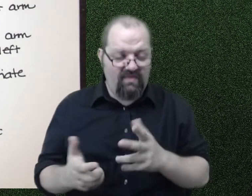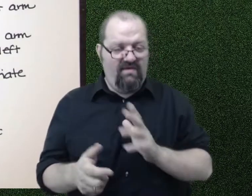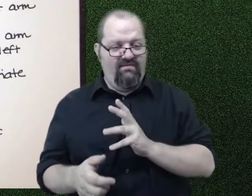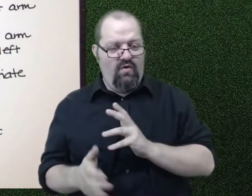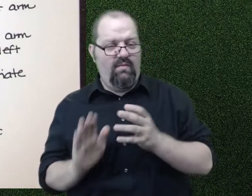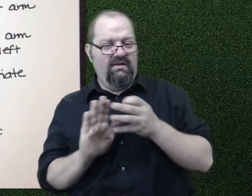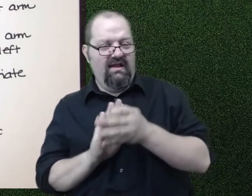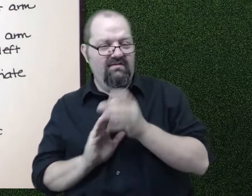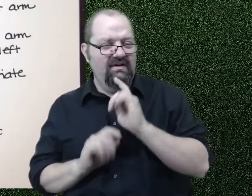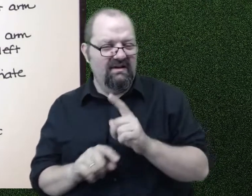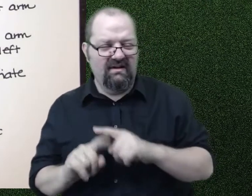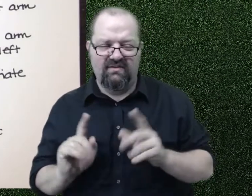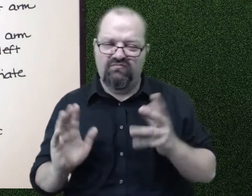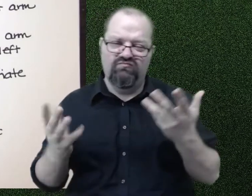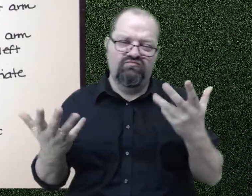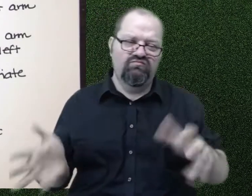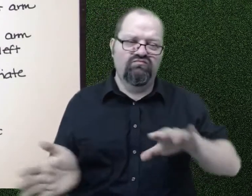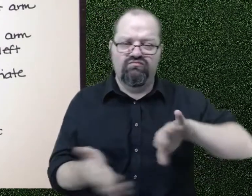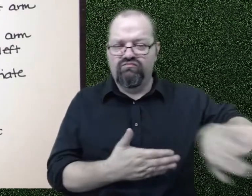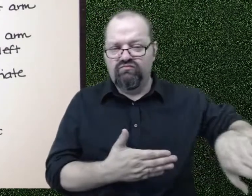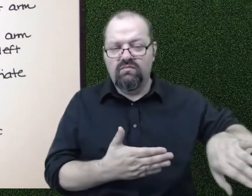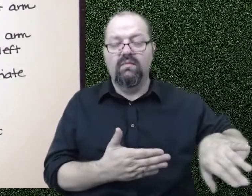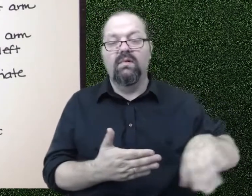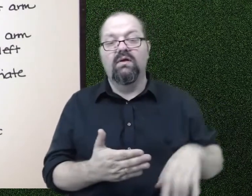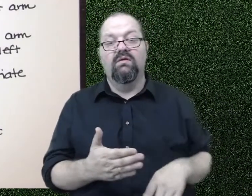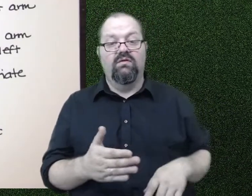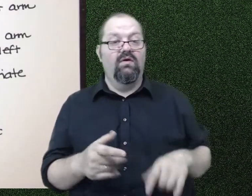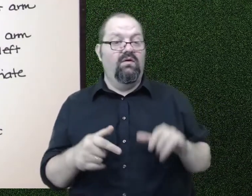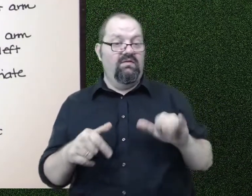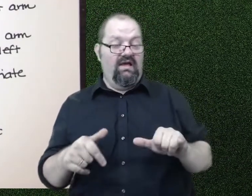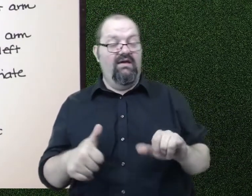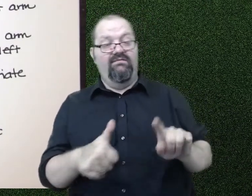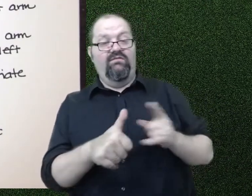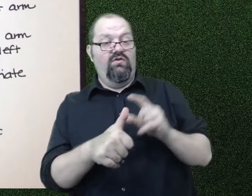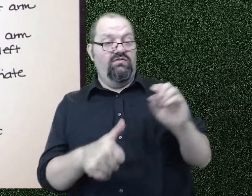is. So I'm standing here in the first octant. That's our classroom.